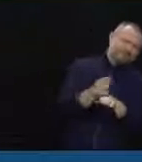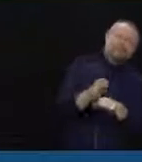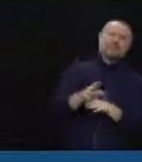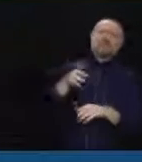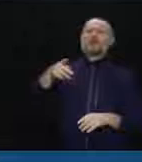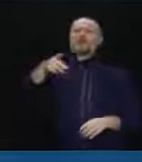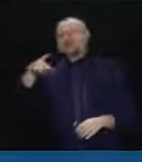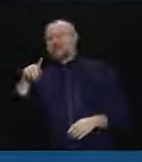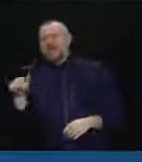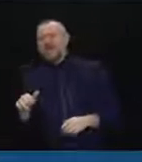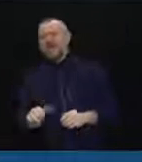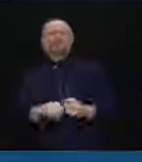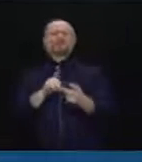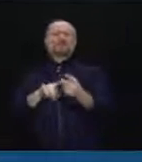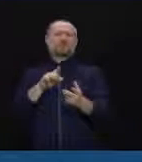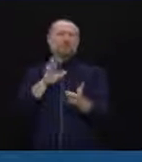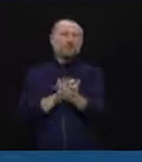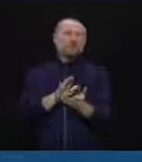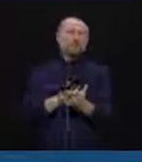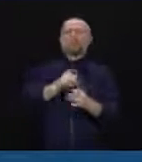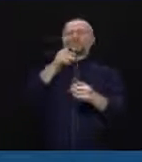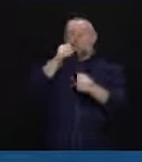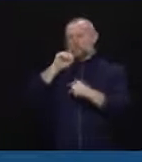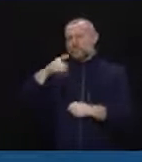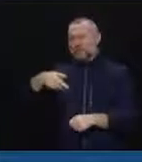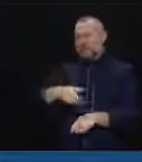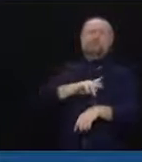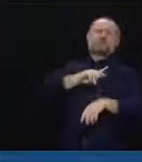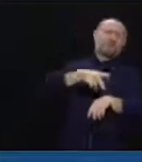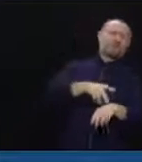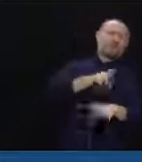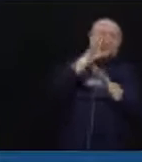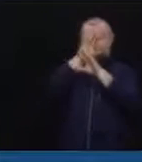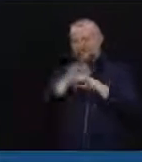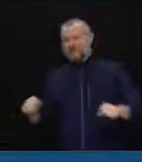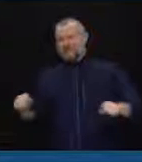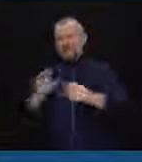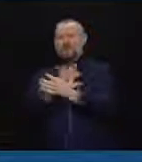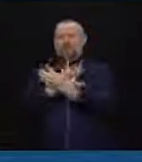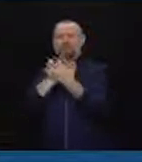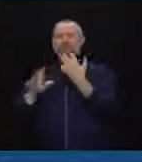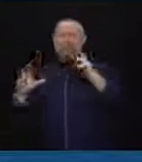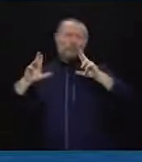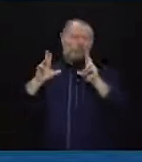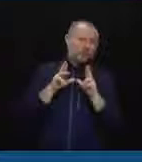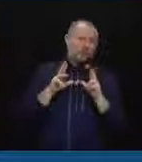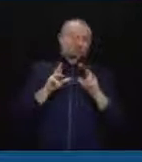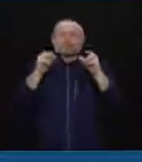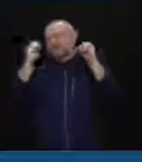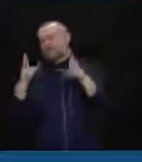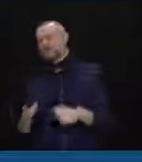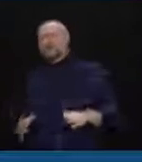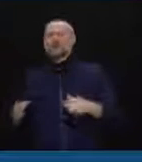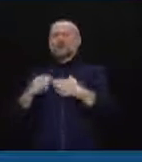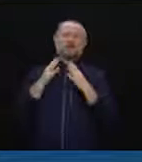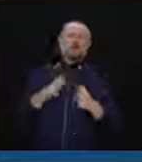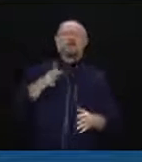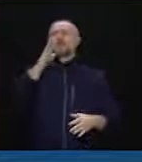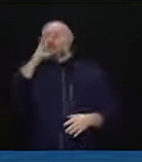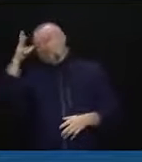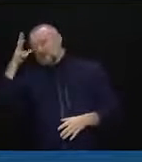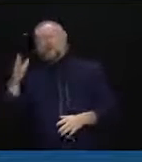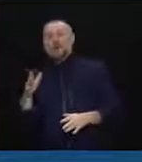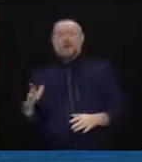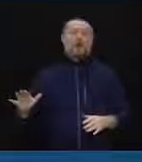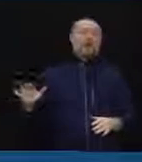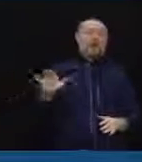principals, all the leaders of the representatives of the teachers, parents, everybody. I said at the time, and this